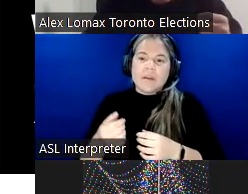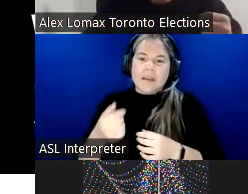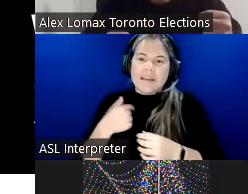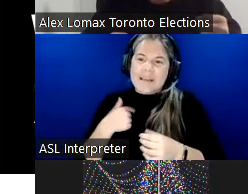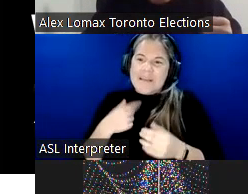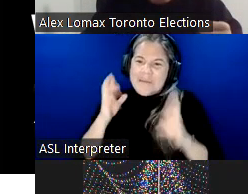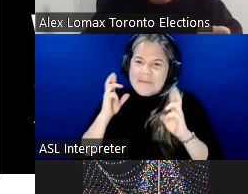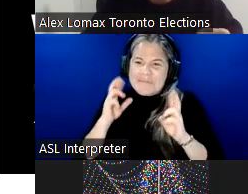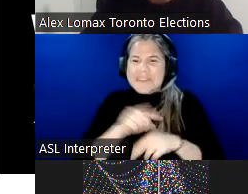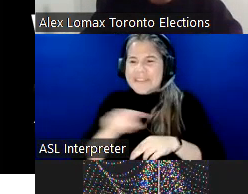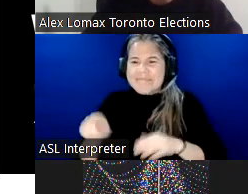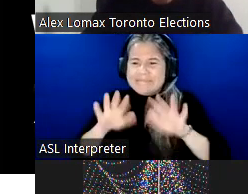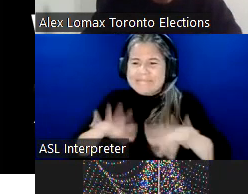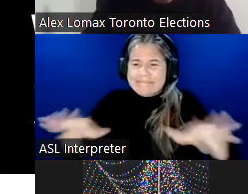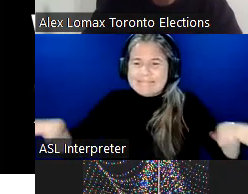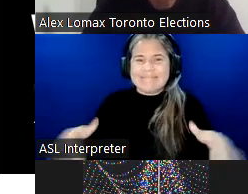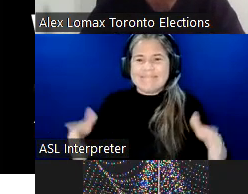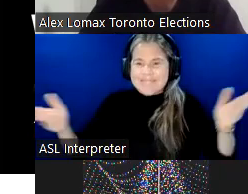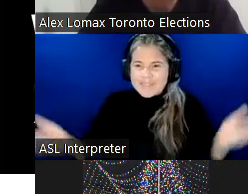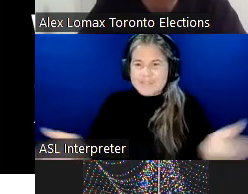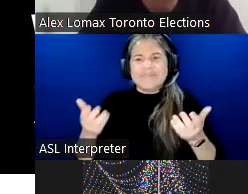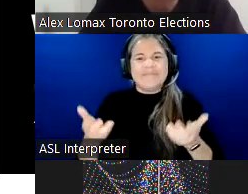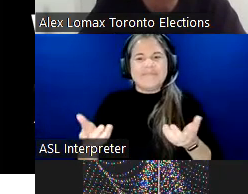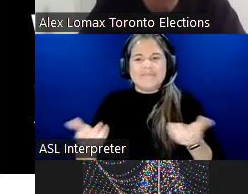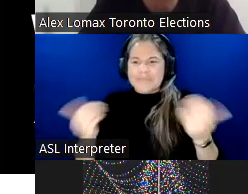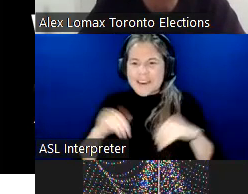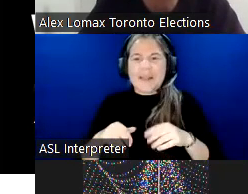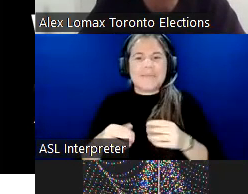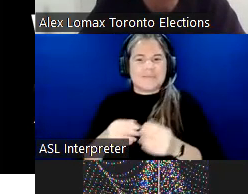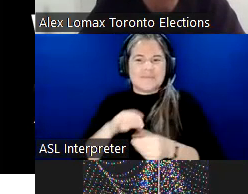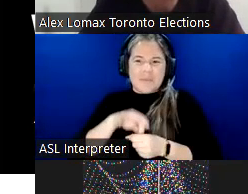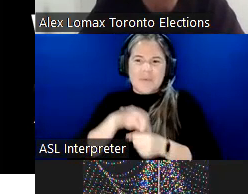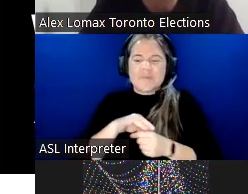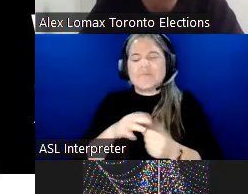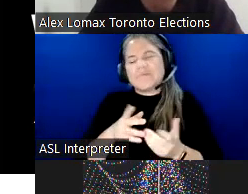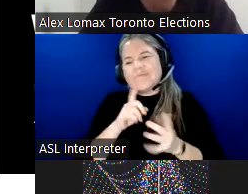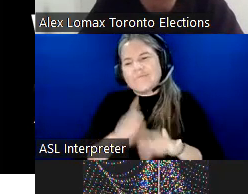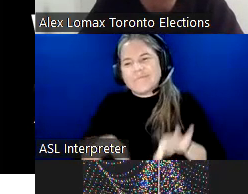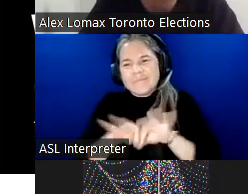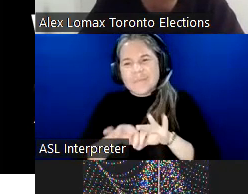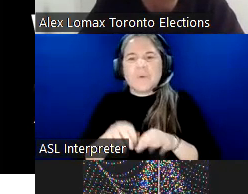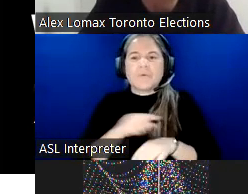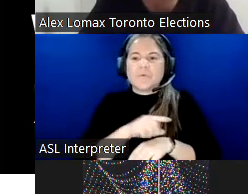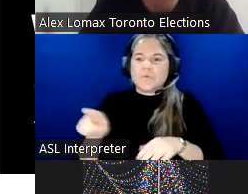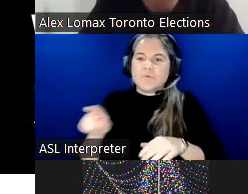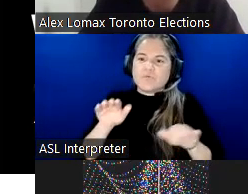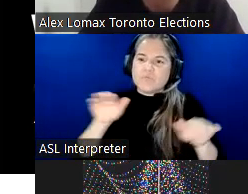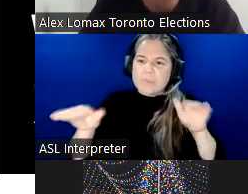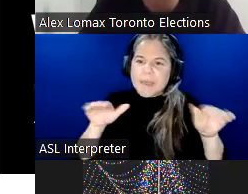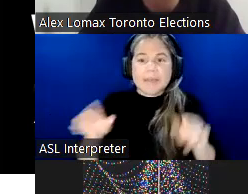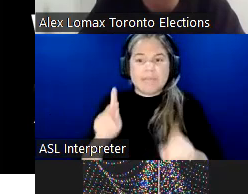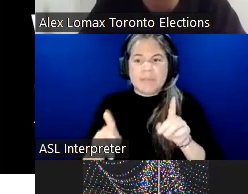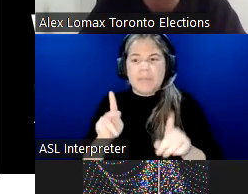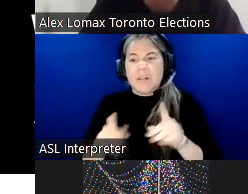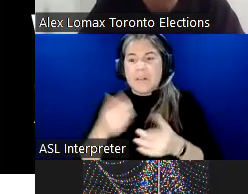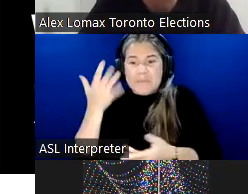people excited and motivated for this election, but really it is just having those conversations, reminding people, because municipal elections